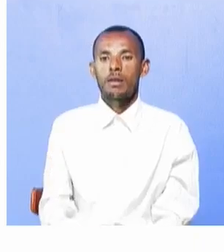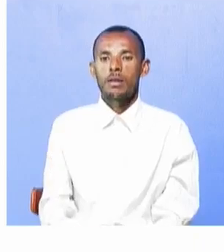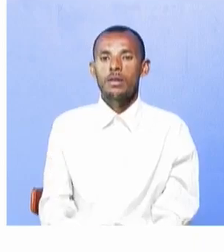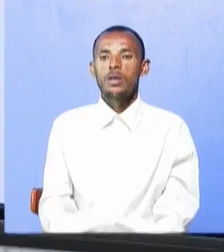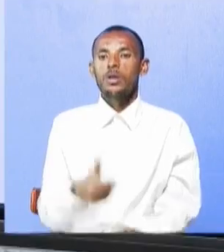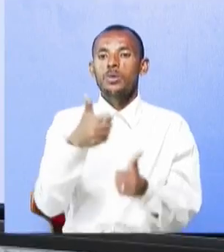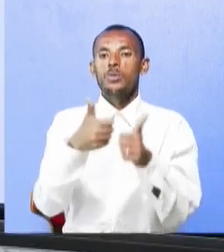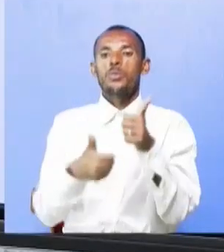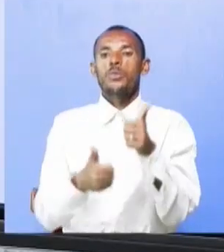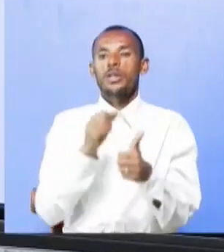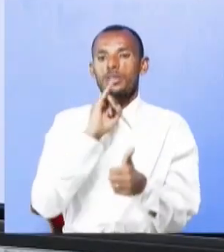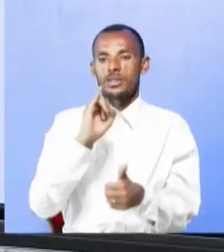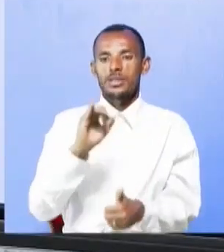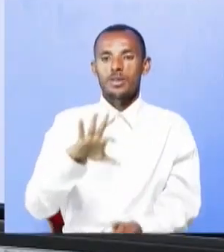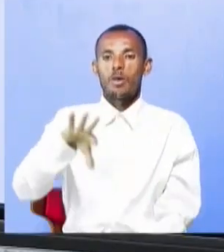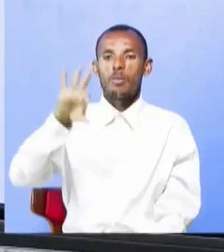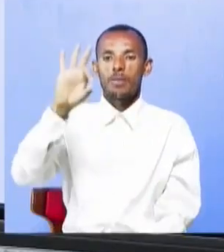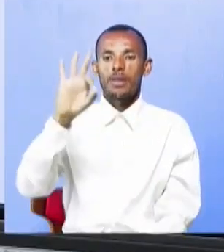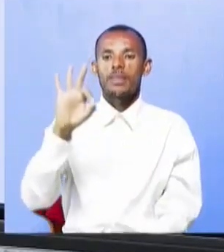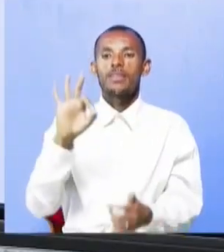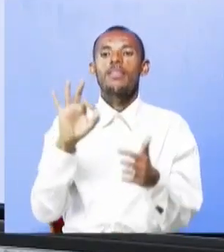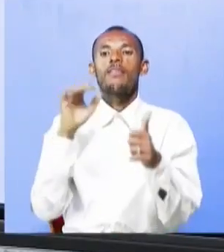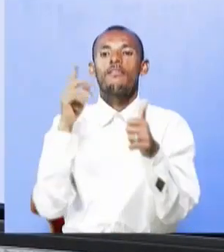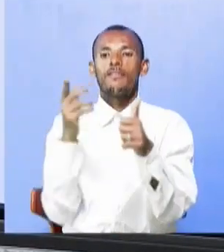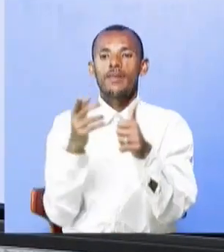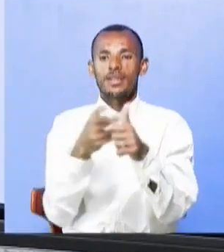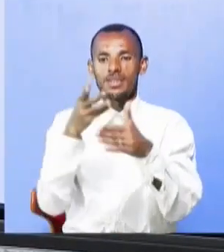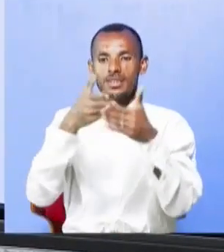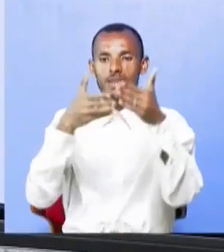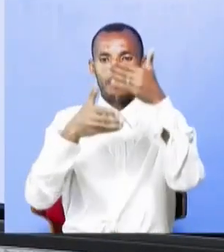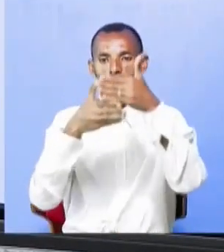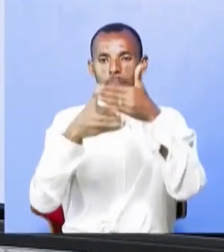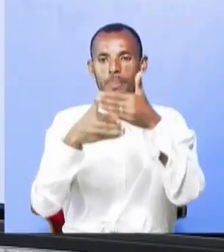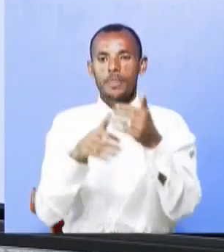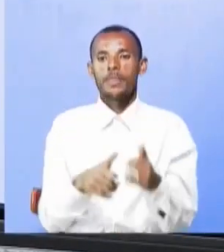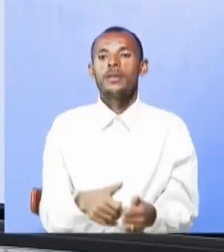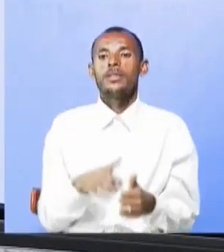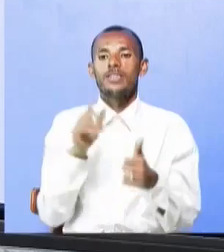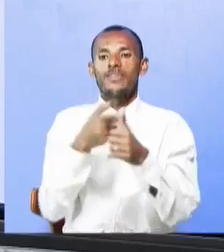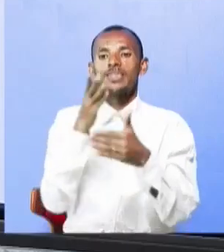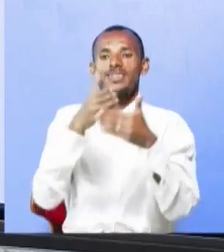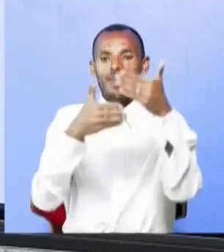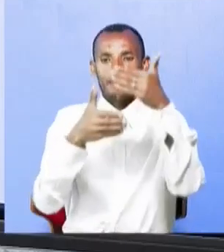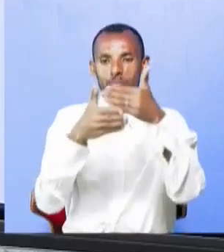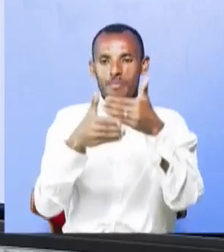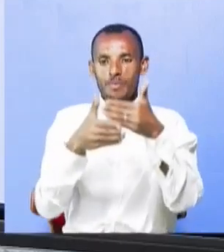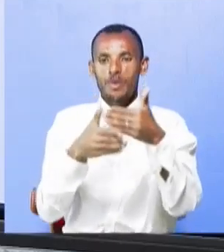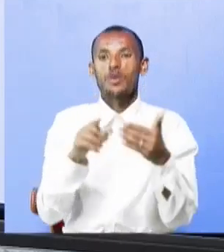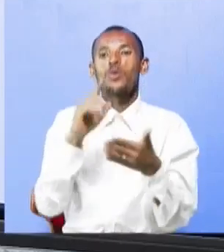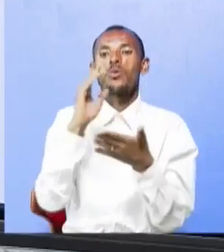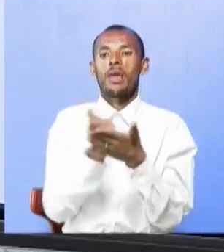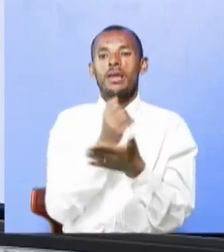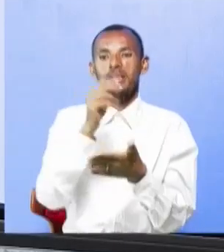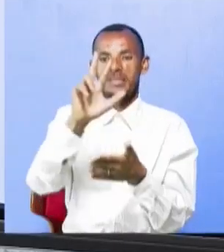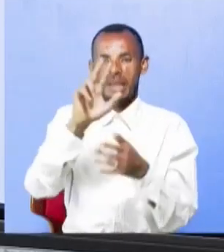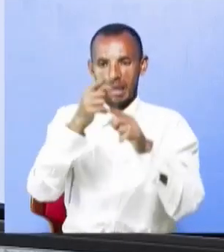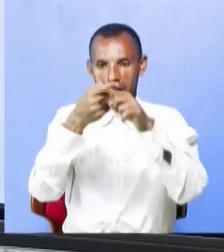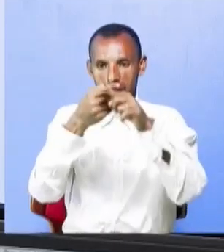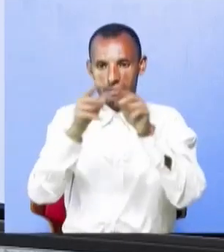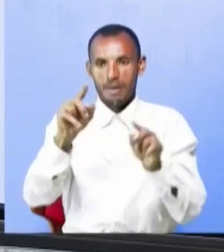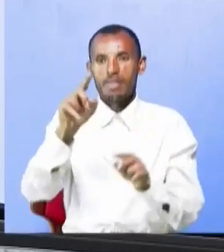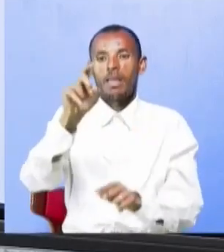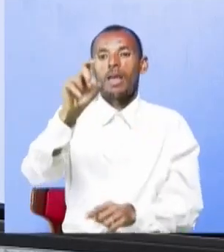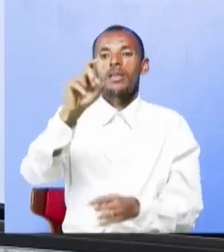which is obtained in the first step, okay? In the first step, you take 3 different x